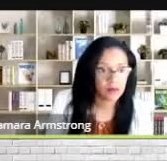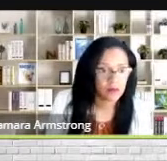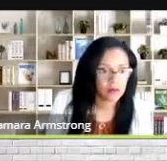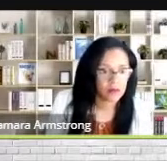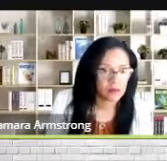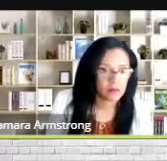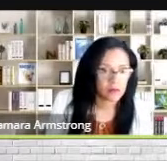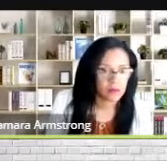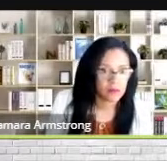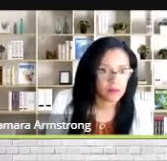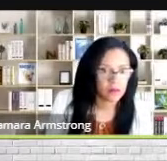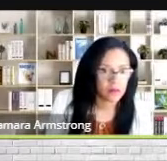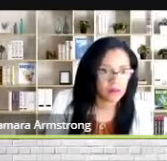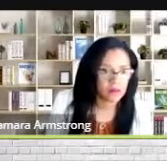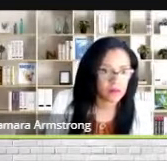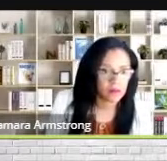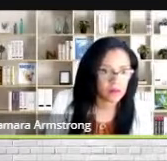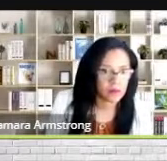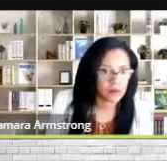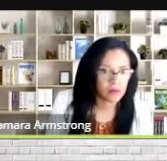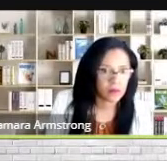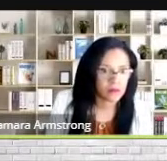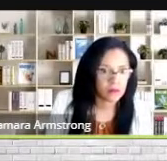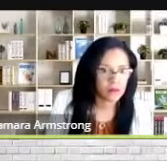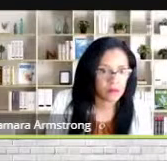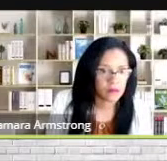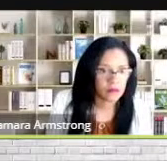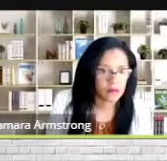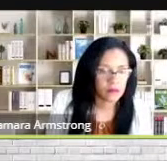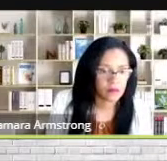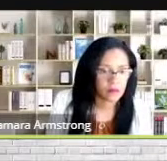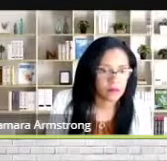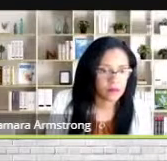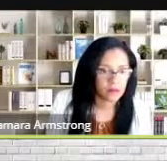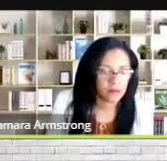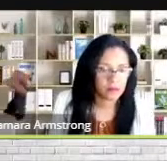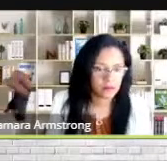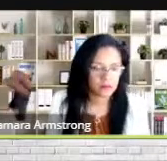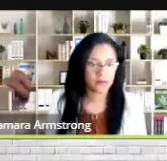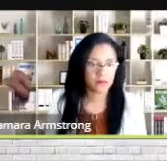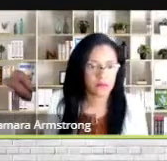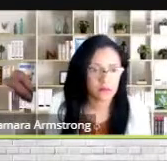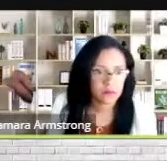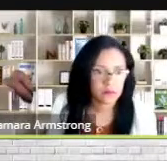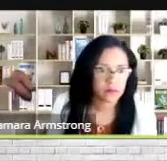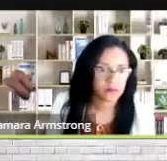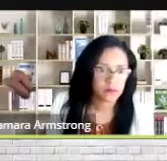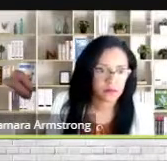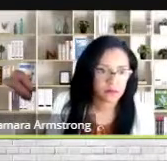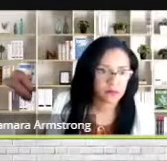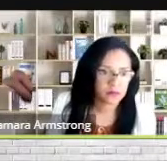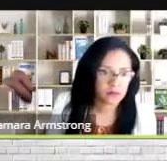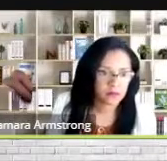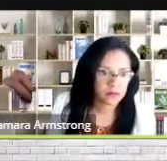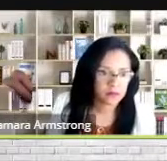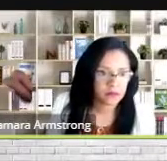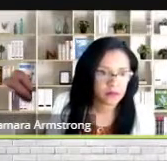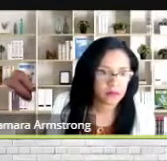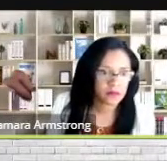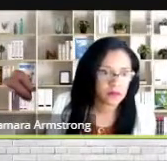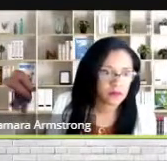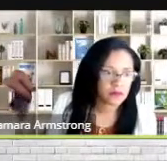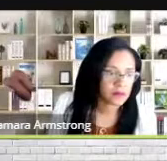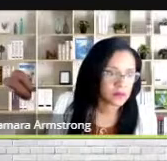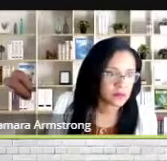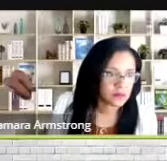I will present this question to you. Since when did we hand over our right to govern our own bodies and sell our God-given decision to take care of ourselves,